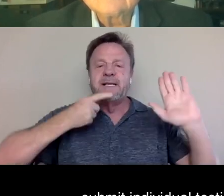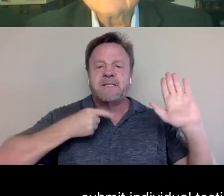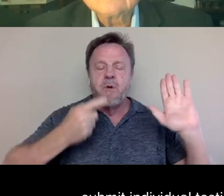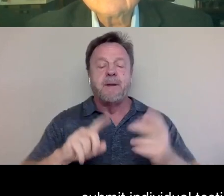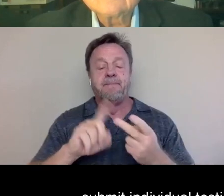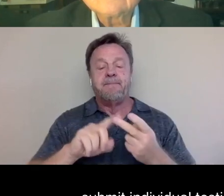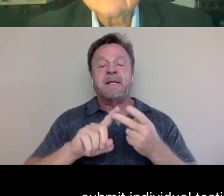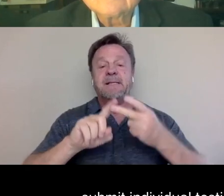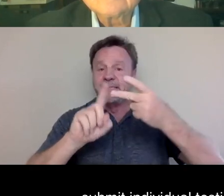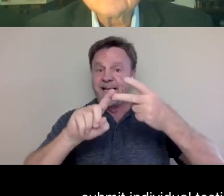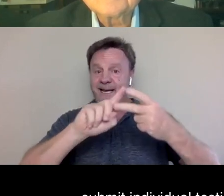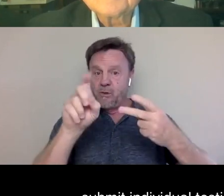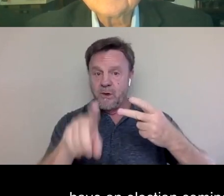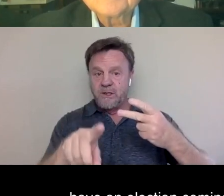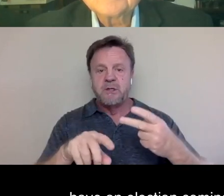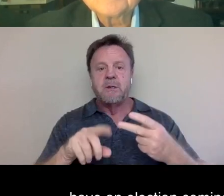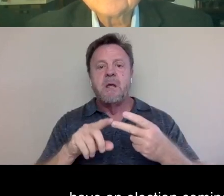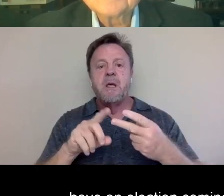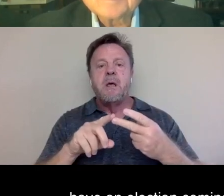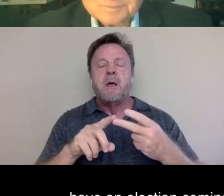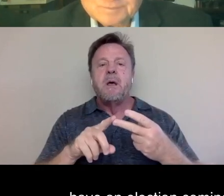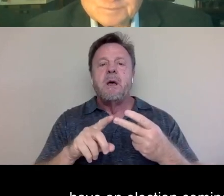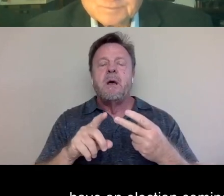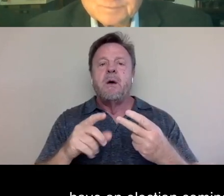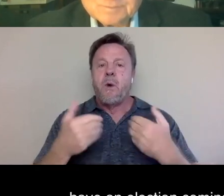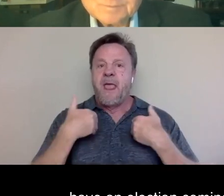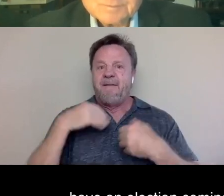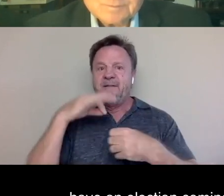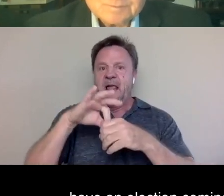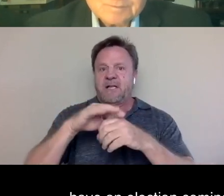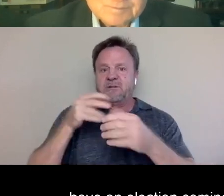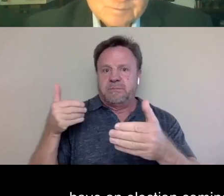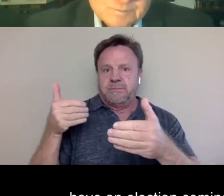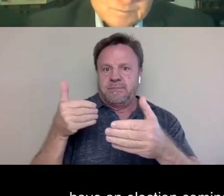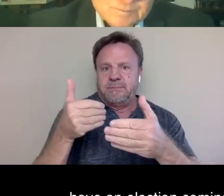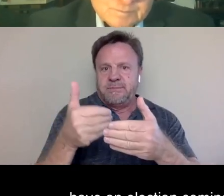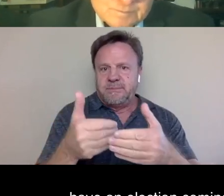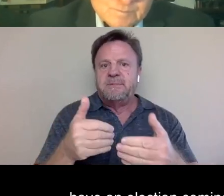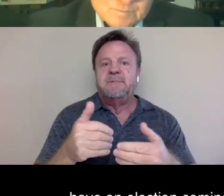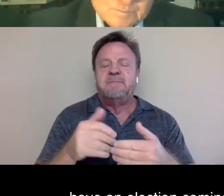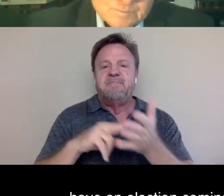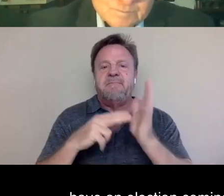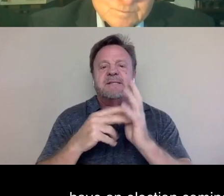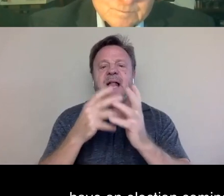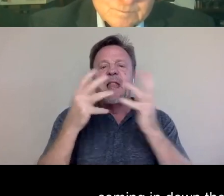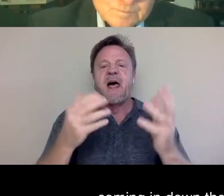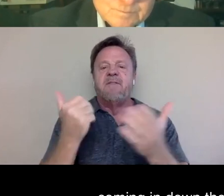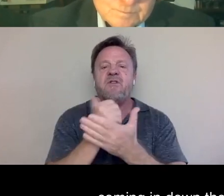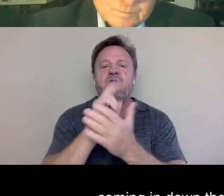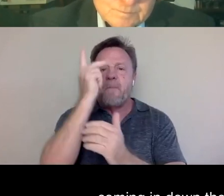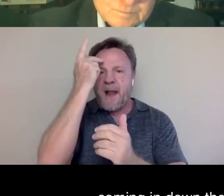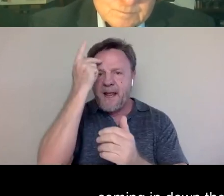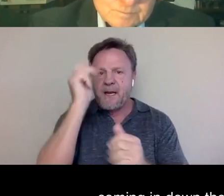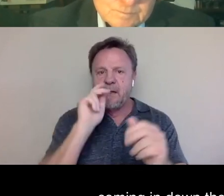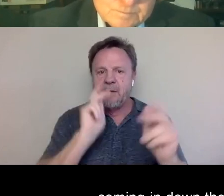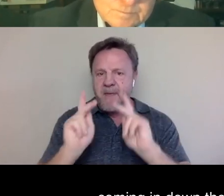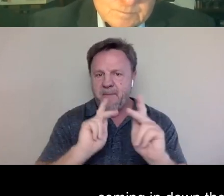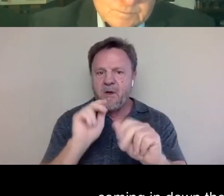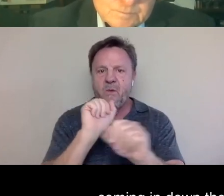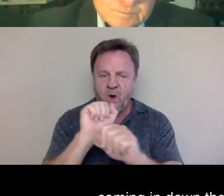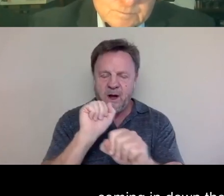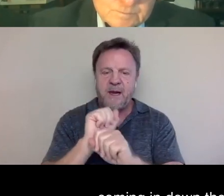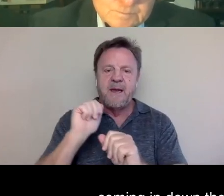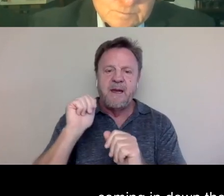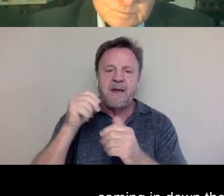question is that we have an election coming up, which means there's going to be a lot of new political appointments coming in down the line. And